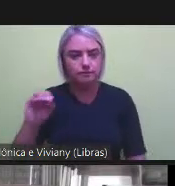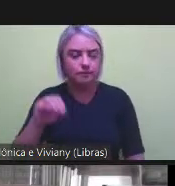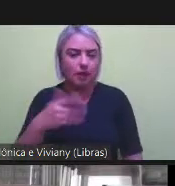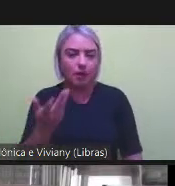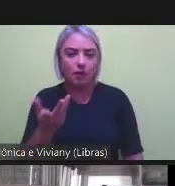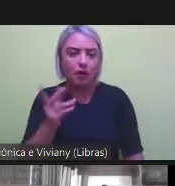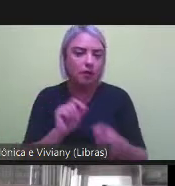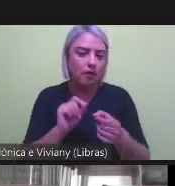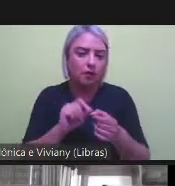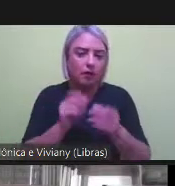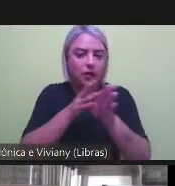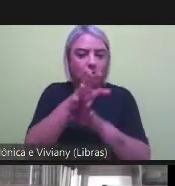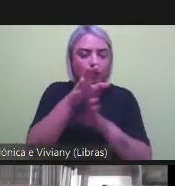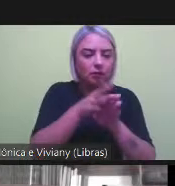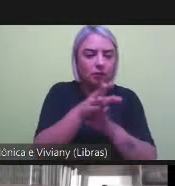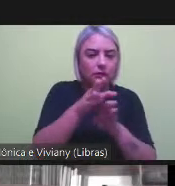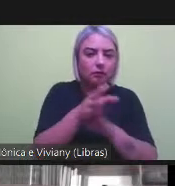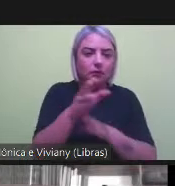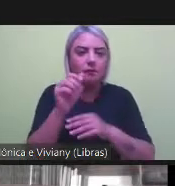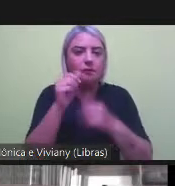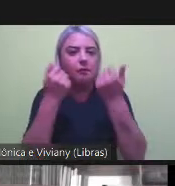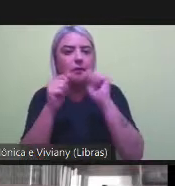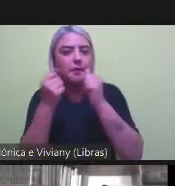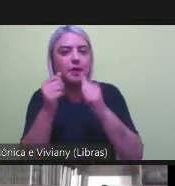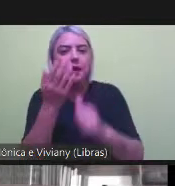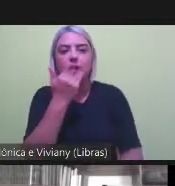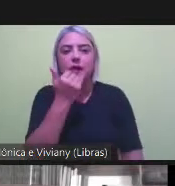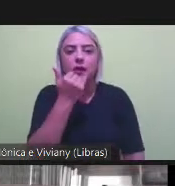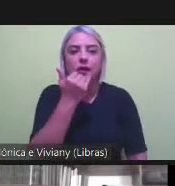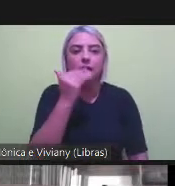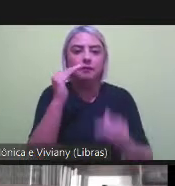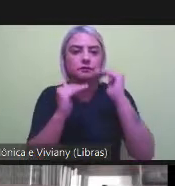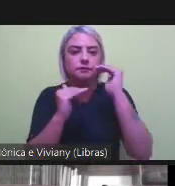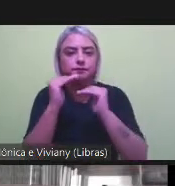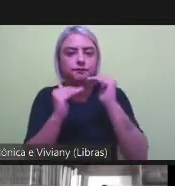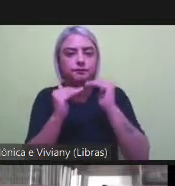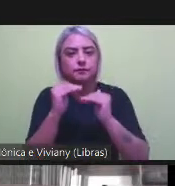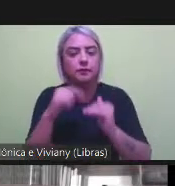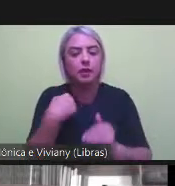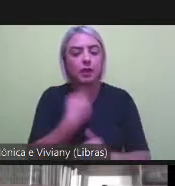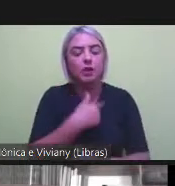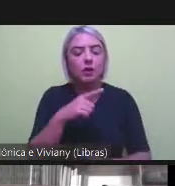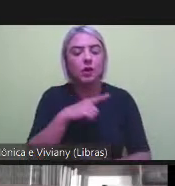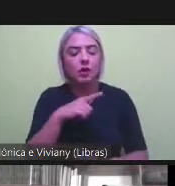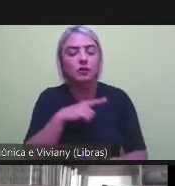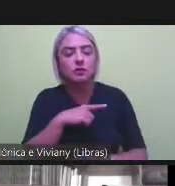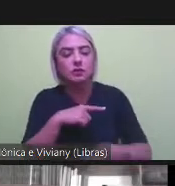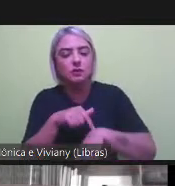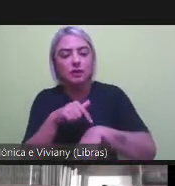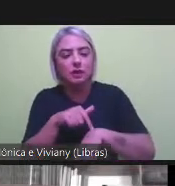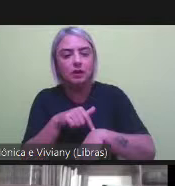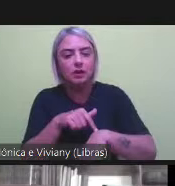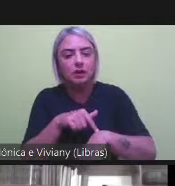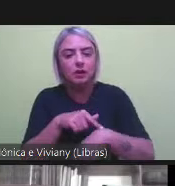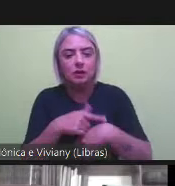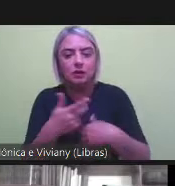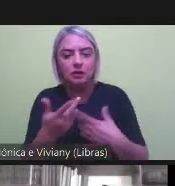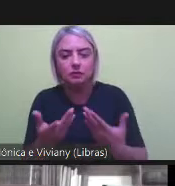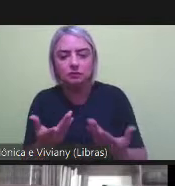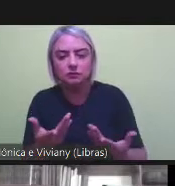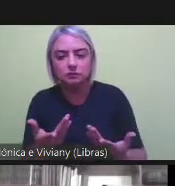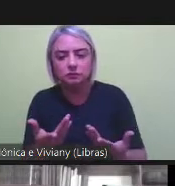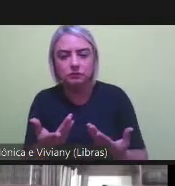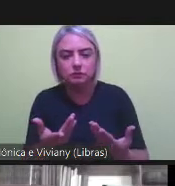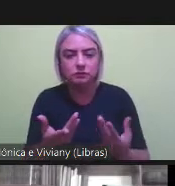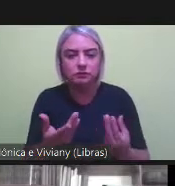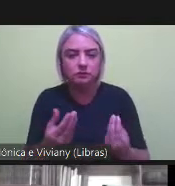the recommendations were made concerning physical education and balanced nutrition, and the duration was 6 to 8 sessions,